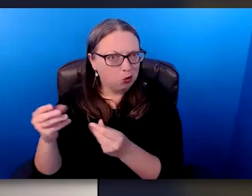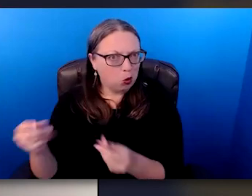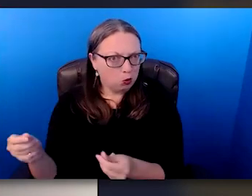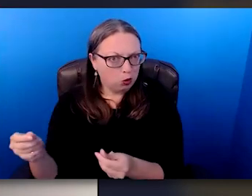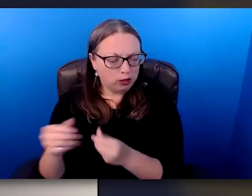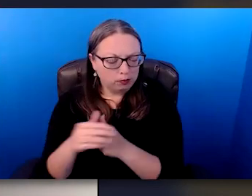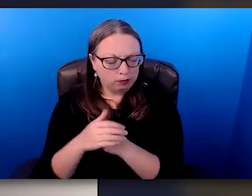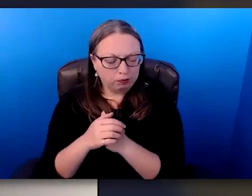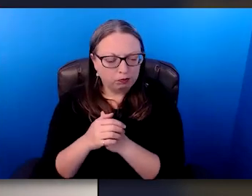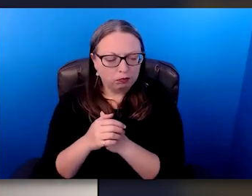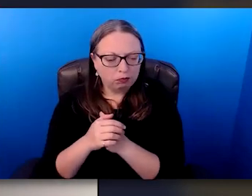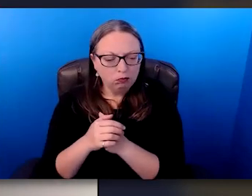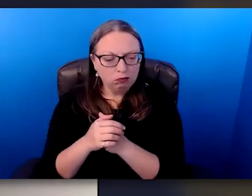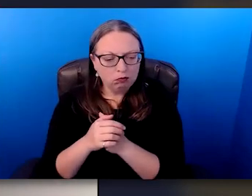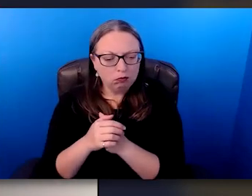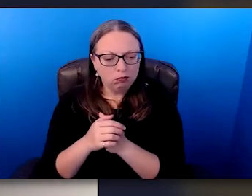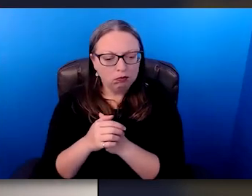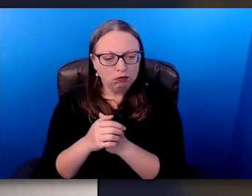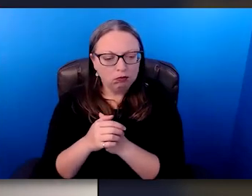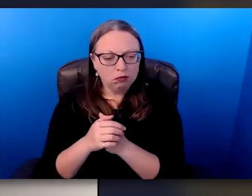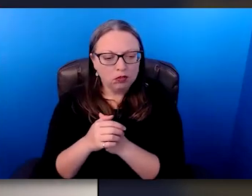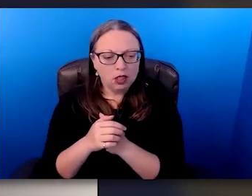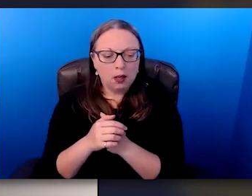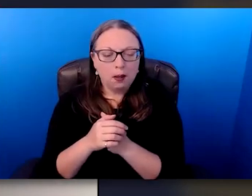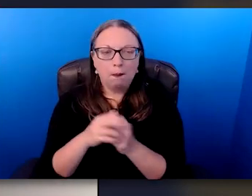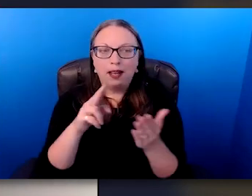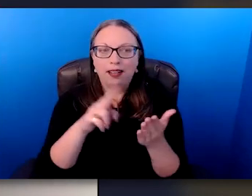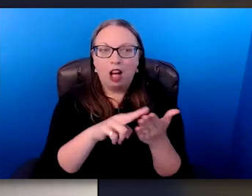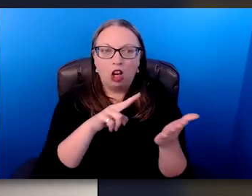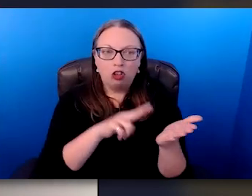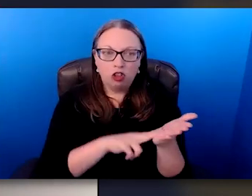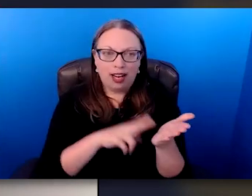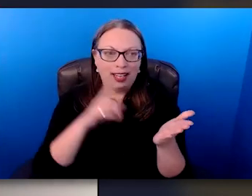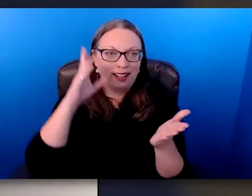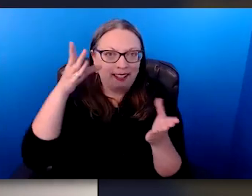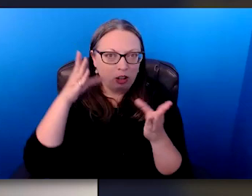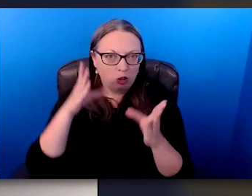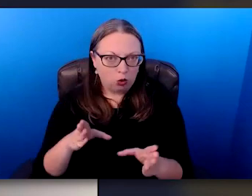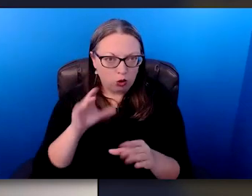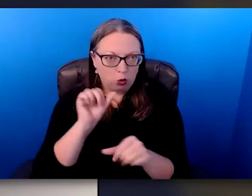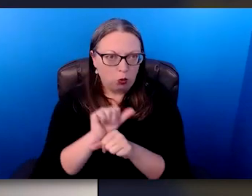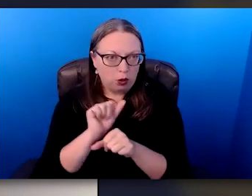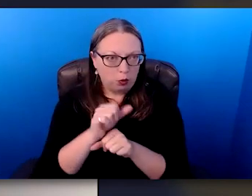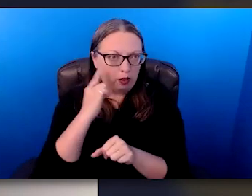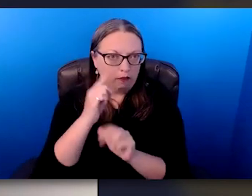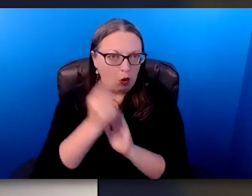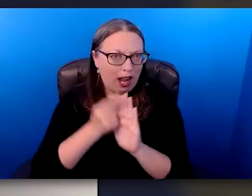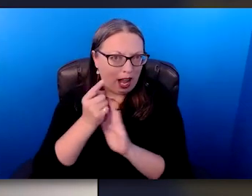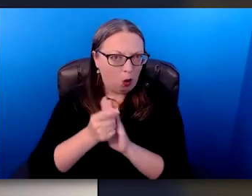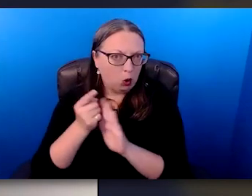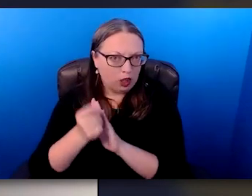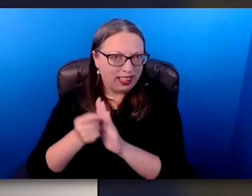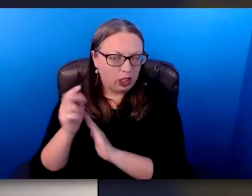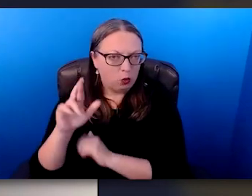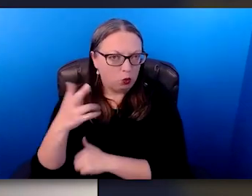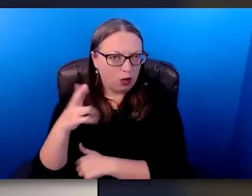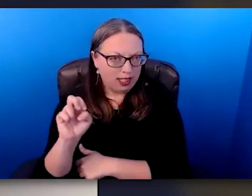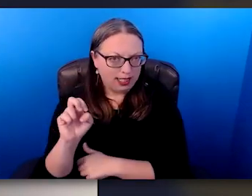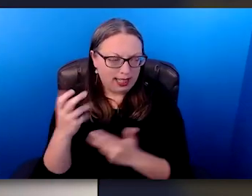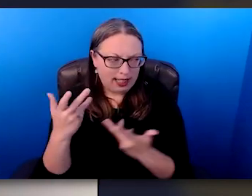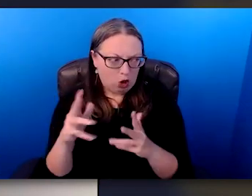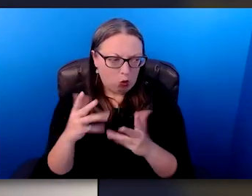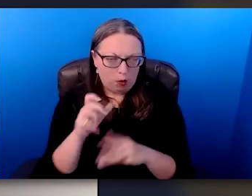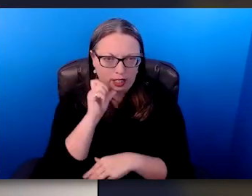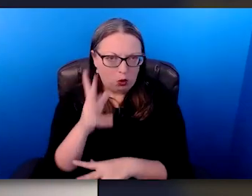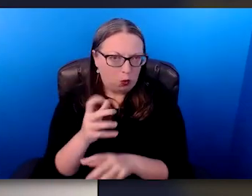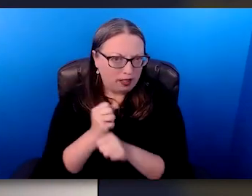work locally. But contract lecturers work for hourly rates and are already don't get enough hours for the hours that they do, and as well as